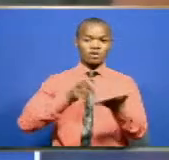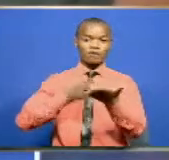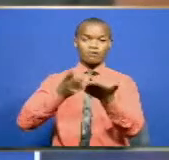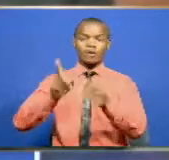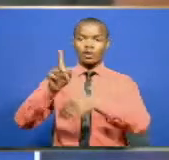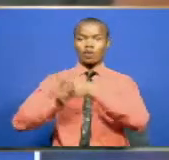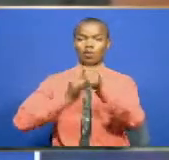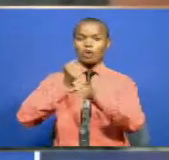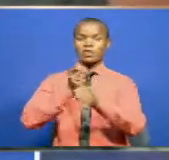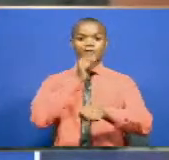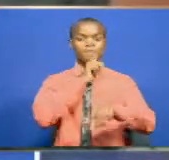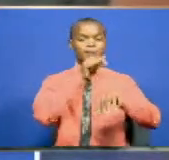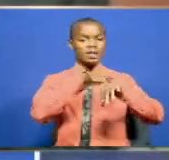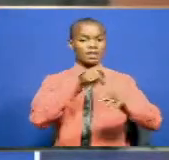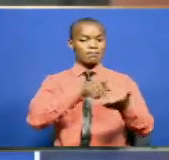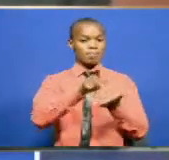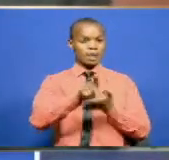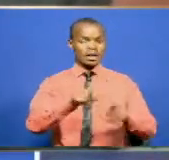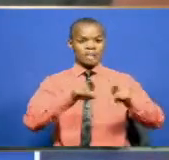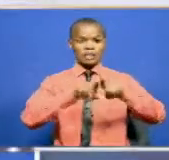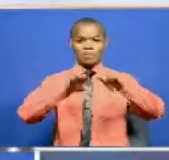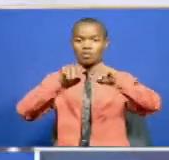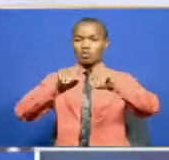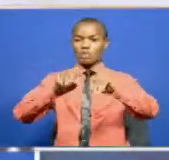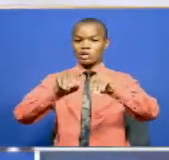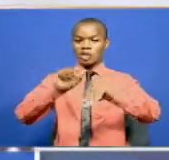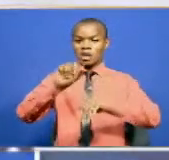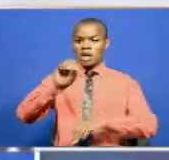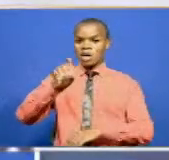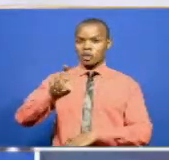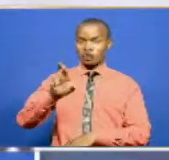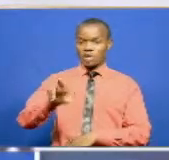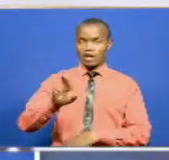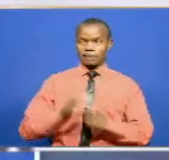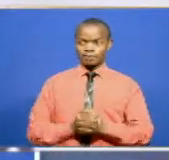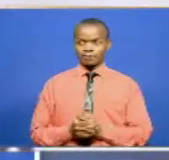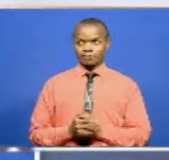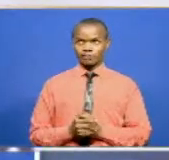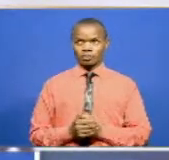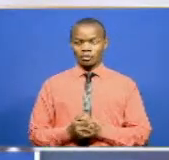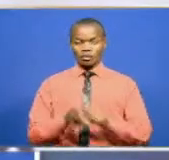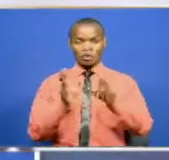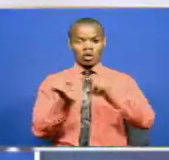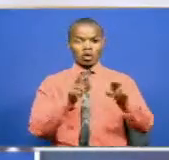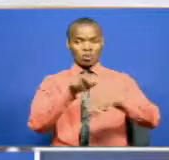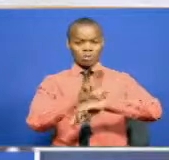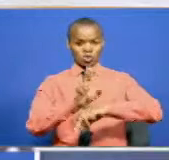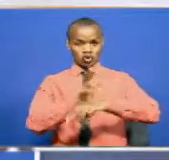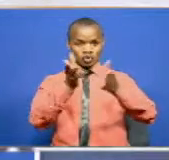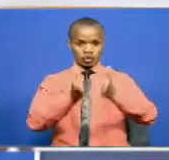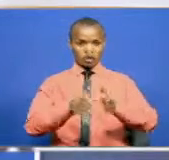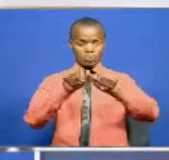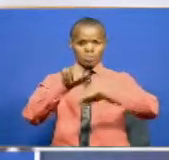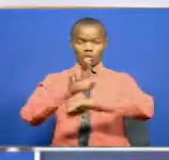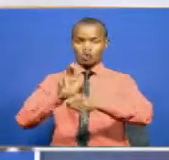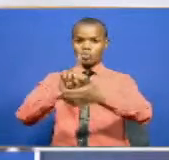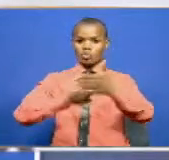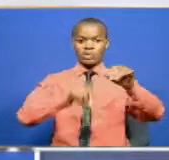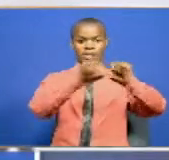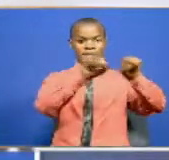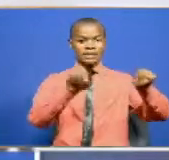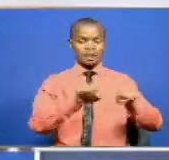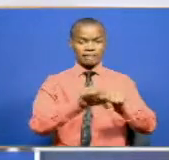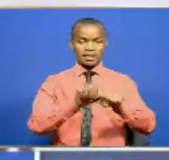purchase, drawing complaints about quality of solar products. A normal user would be looking at the solar system as a source of